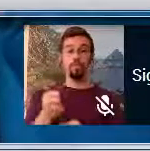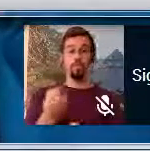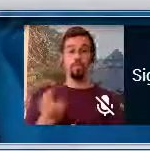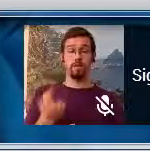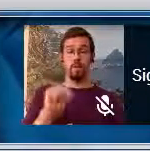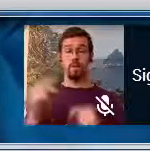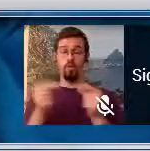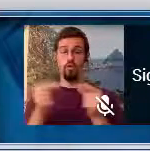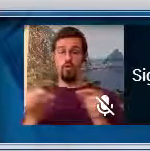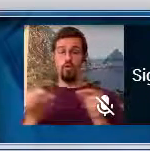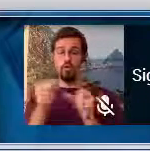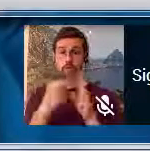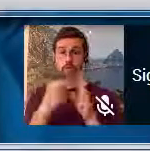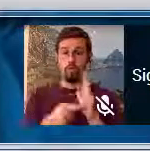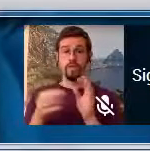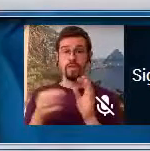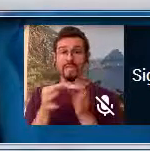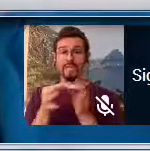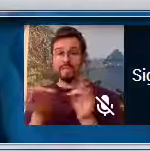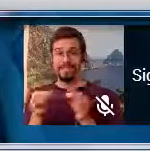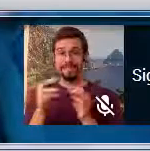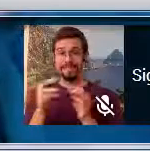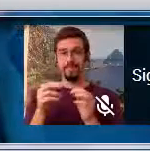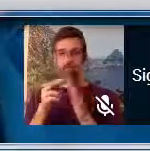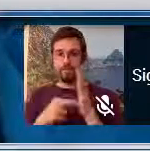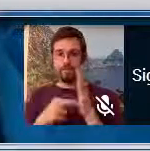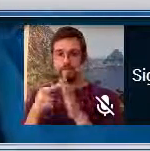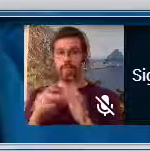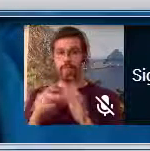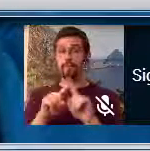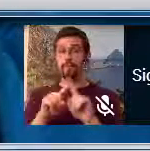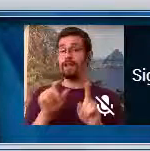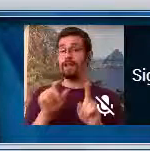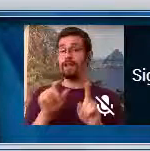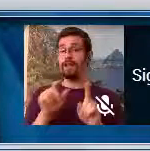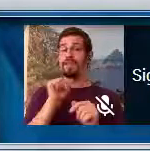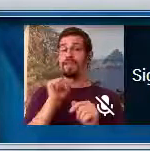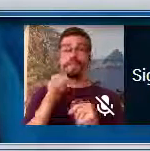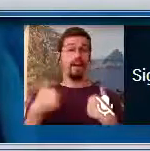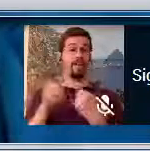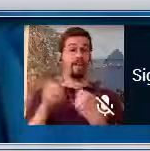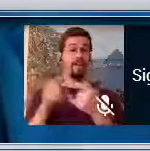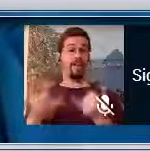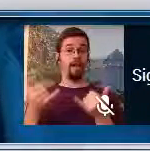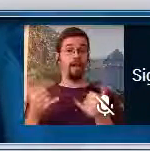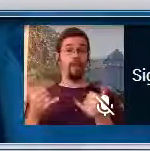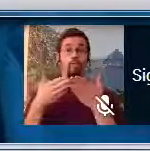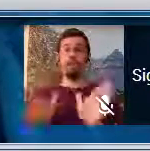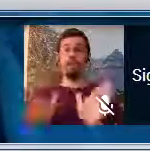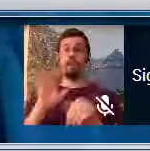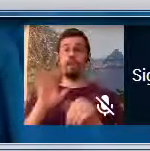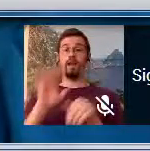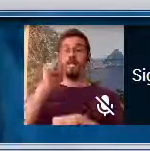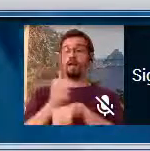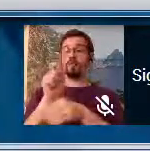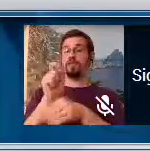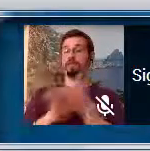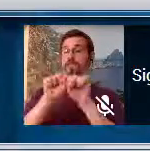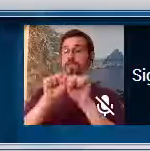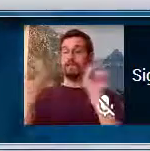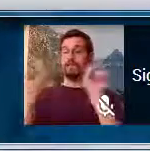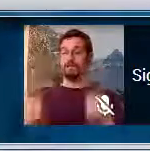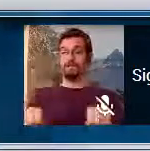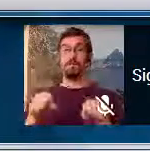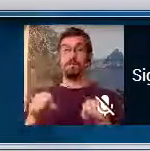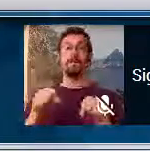but does not have, until now, a widely established writing system. Next slide, please. Would you like to start reading out